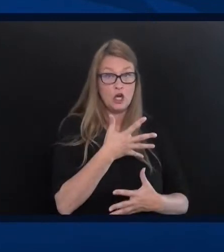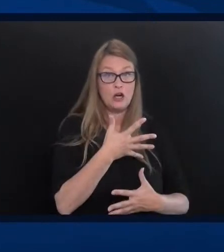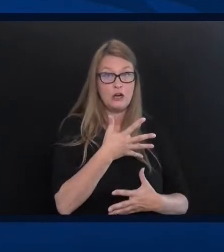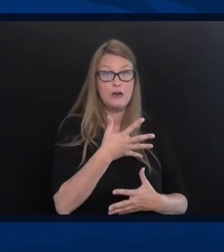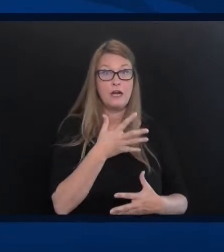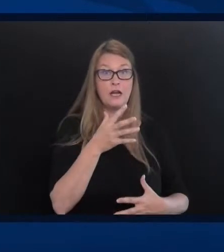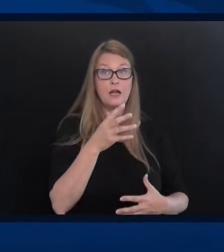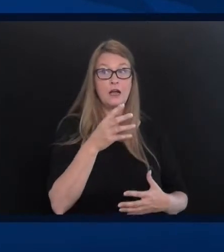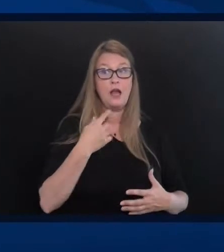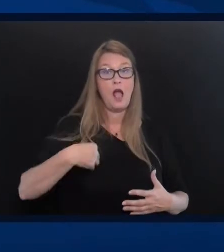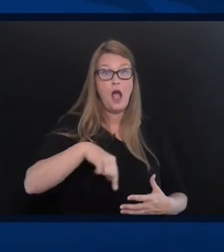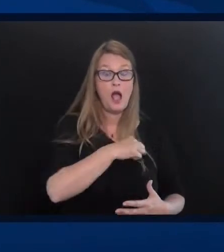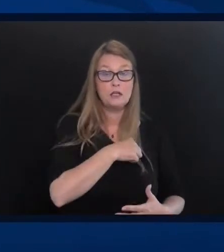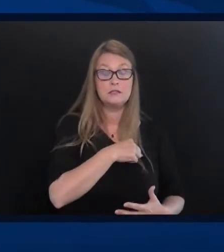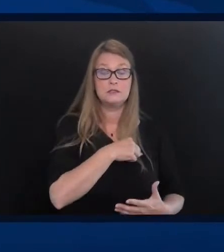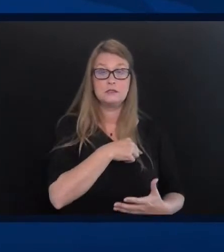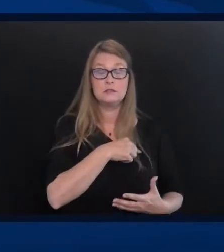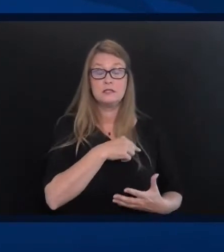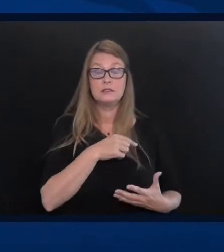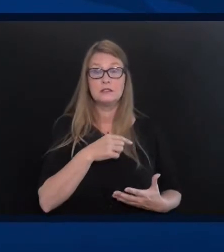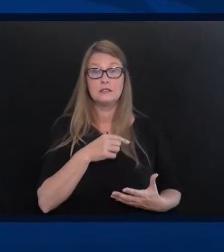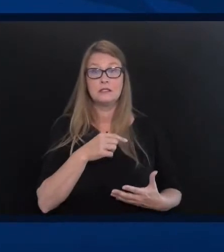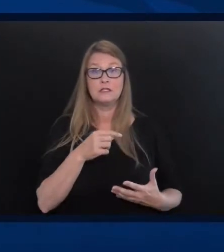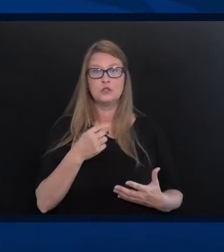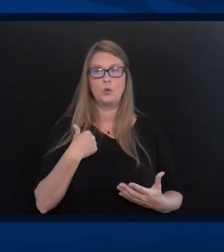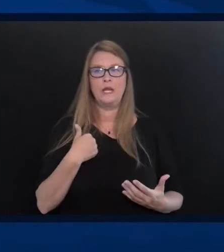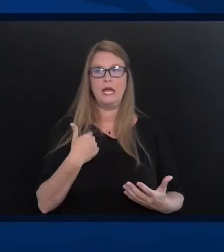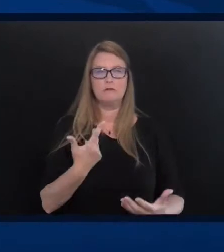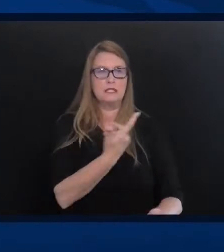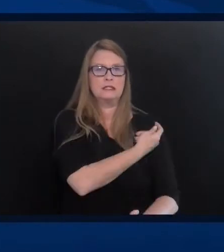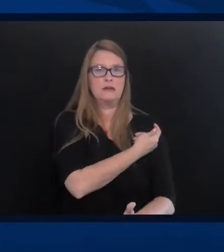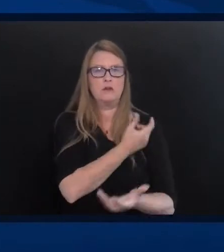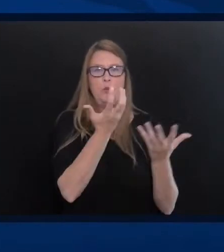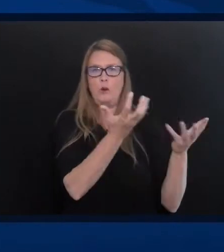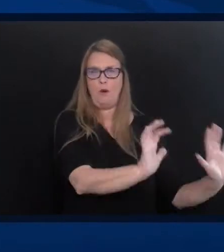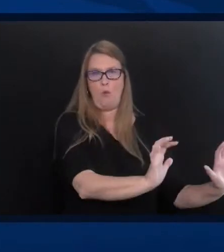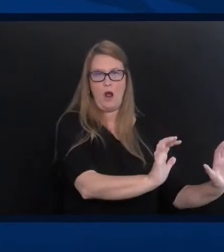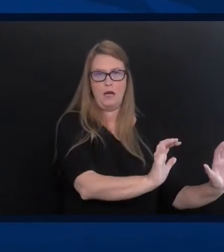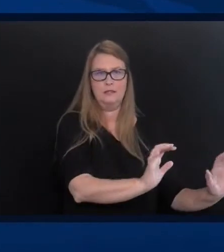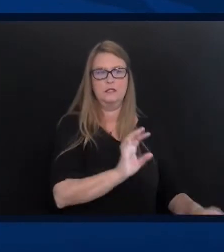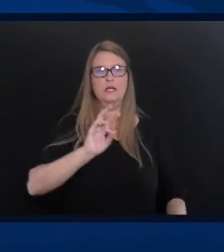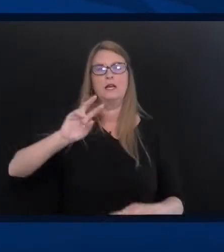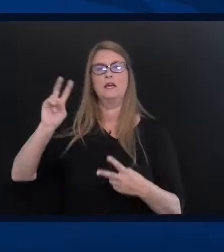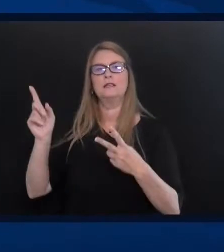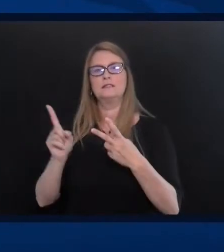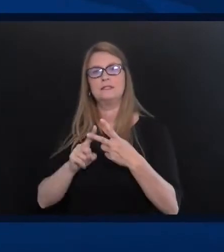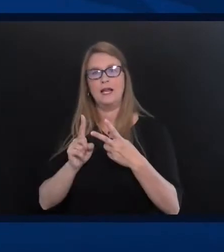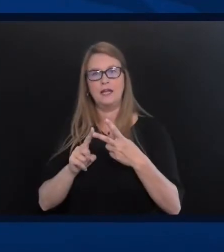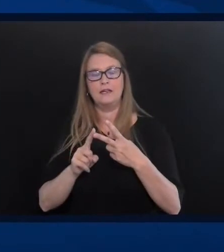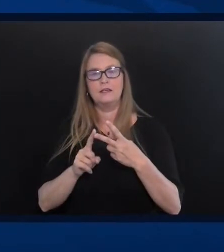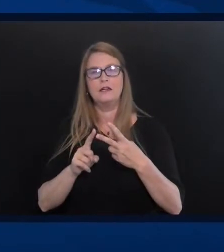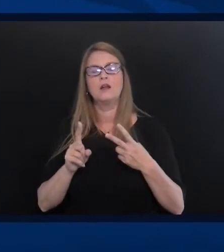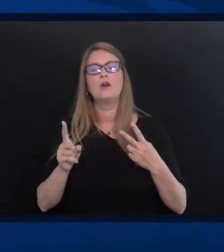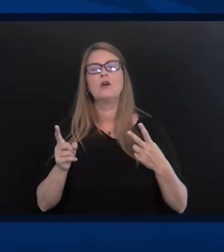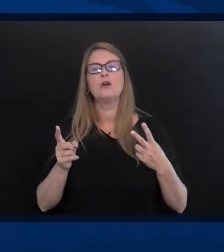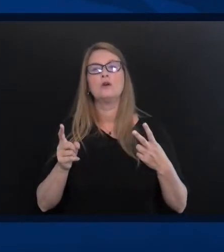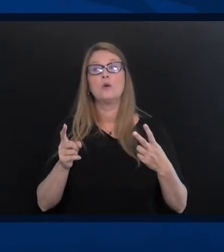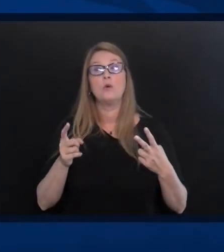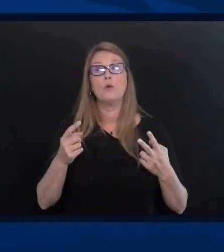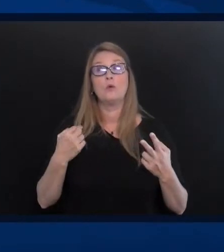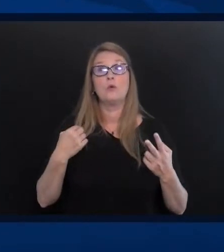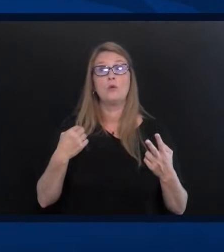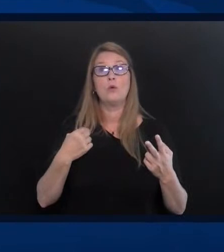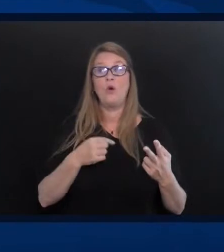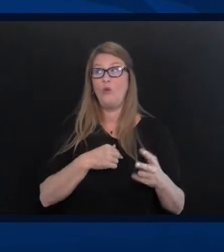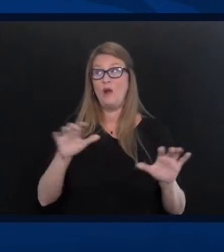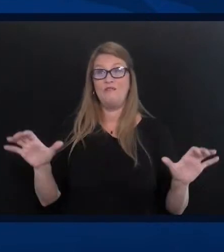to try to scare us into taking a vaccine that we don't want. And then two, the other camp, which says, we've done